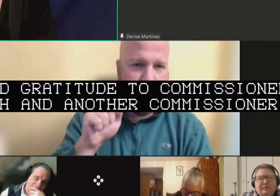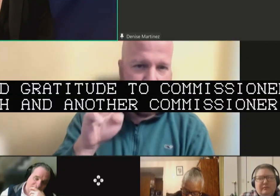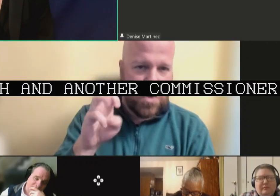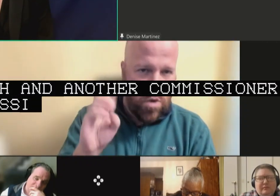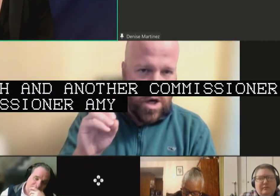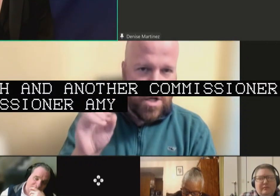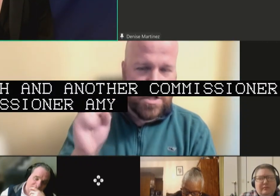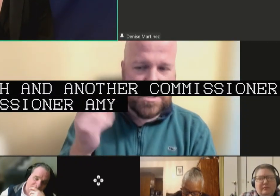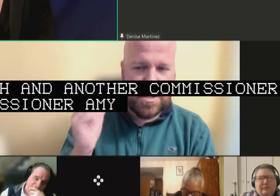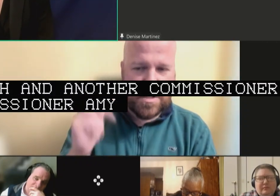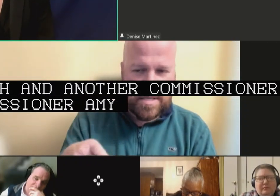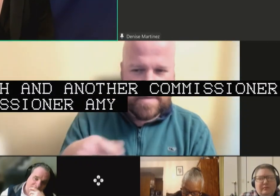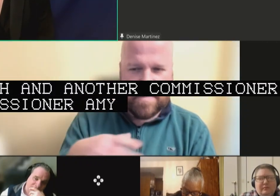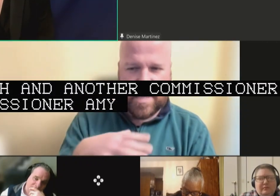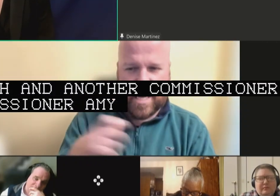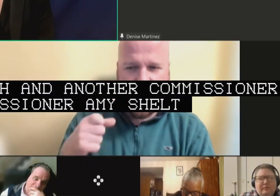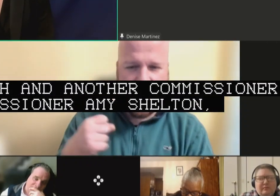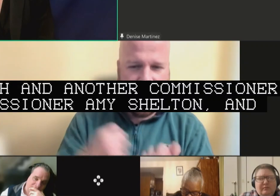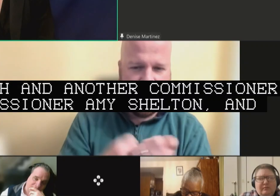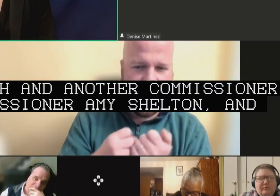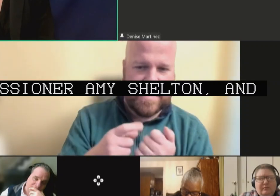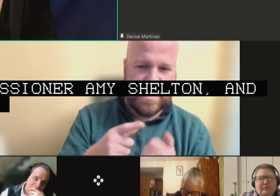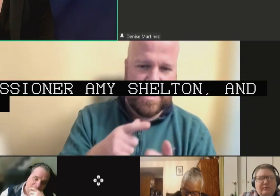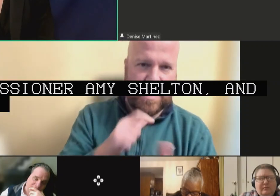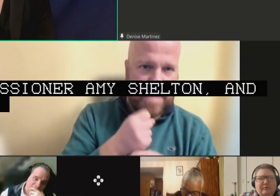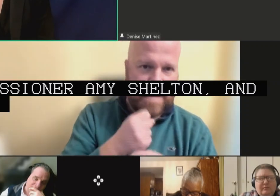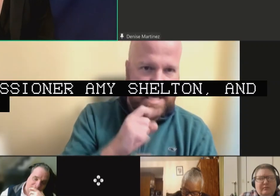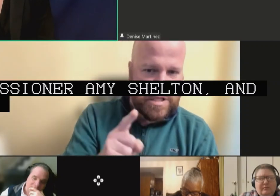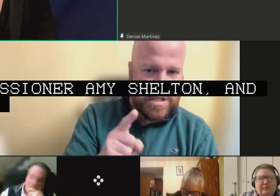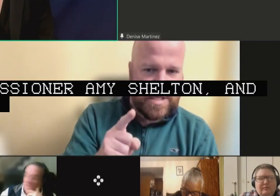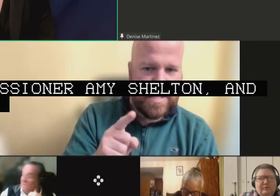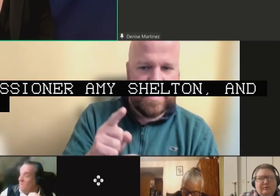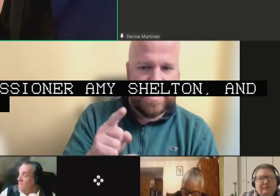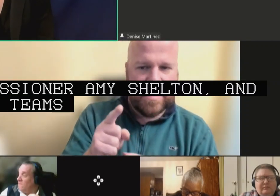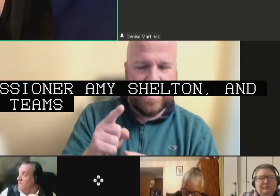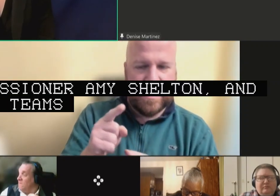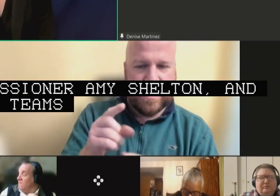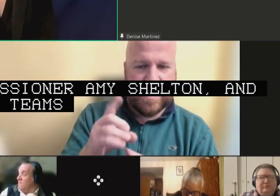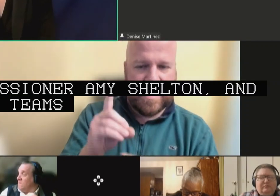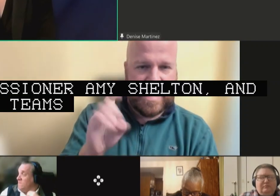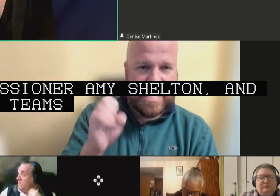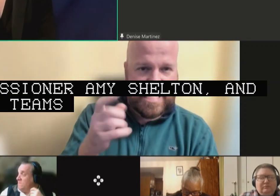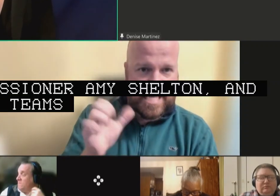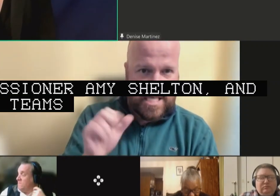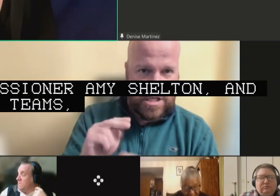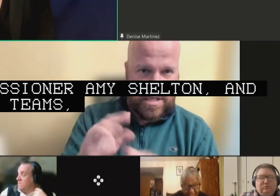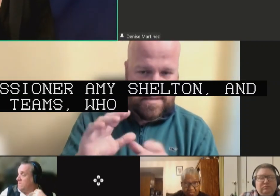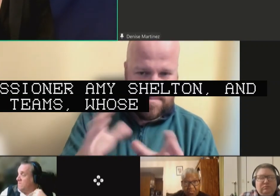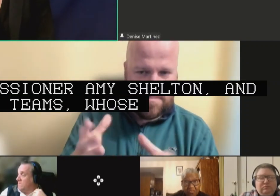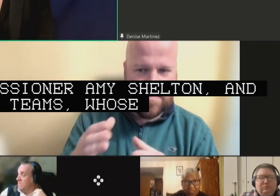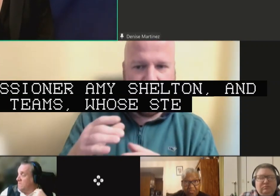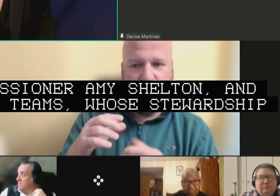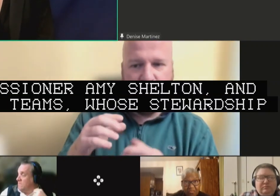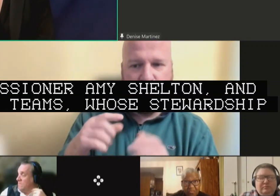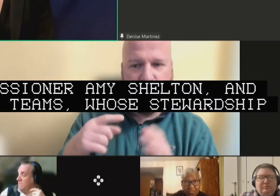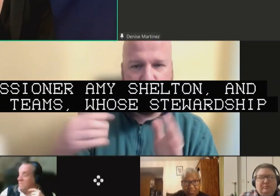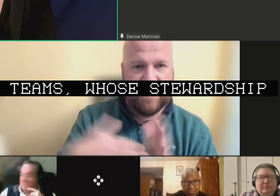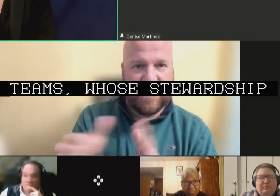teams, whose stewardship and advocacy have ensured this